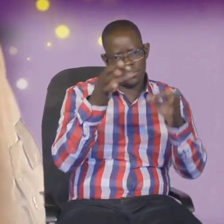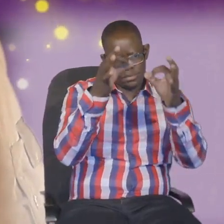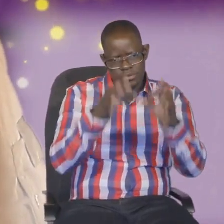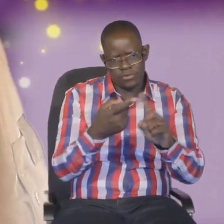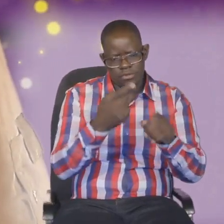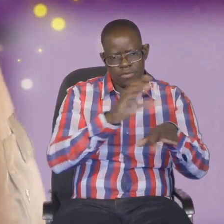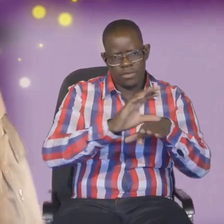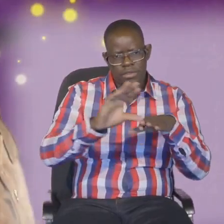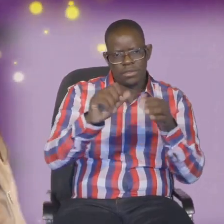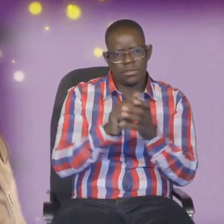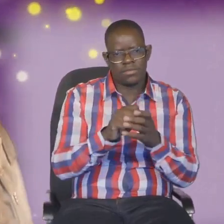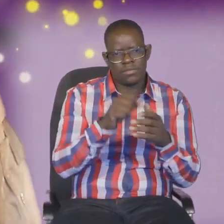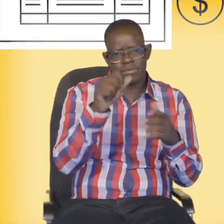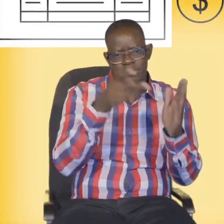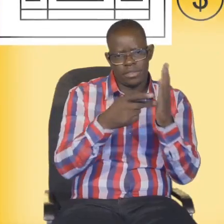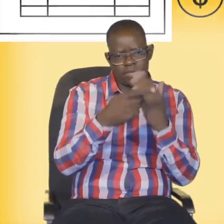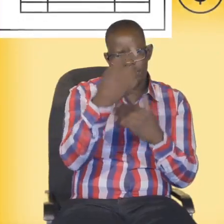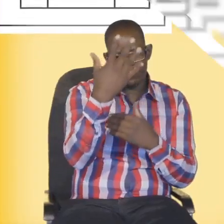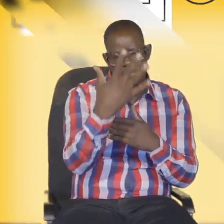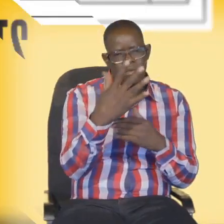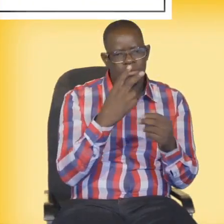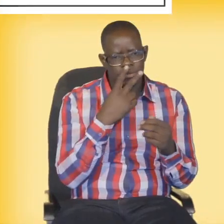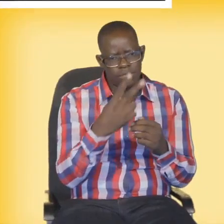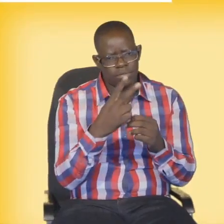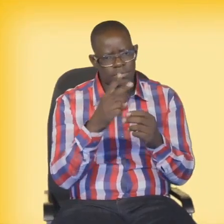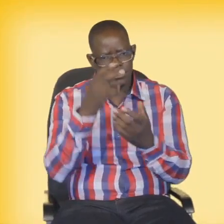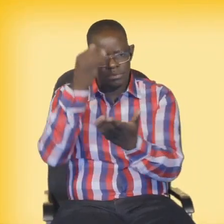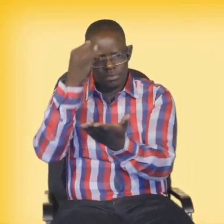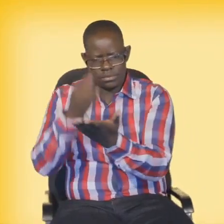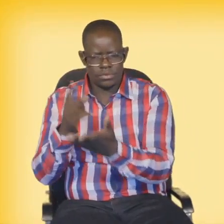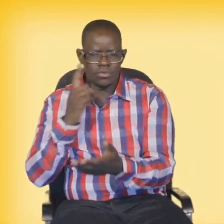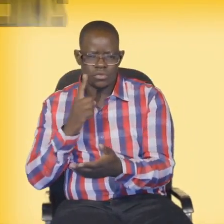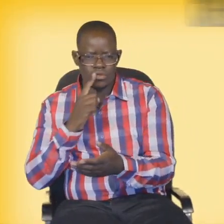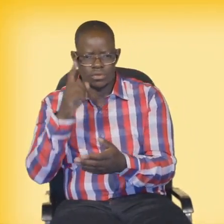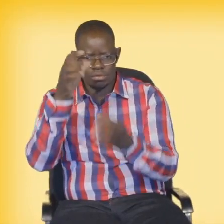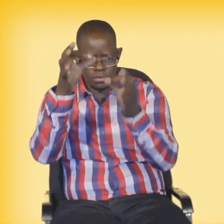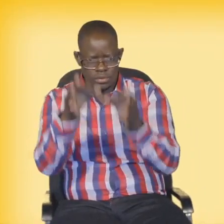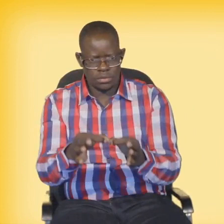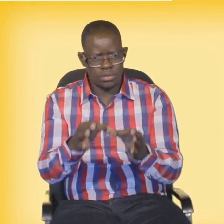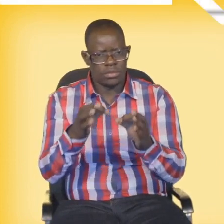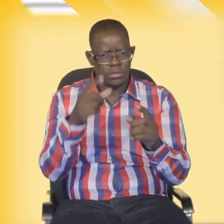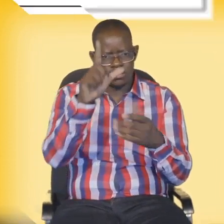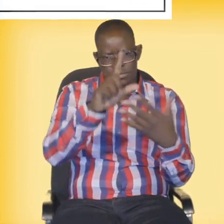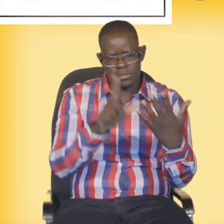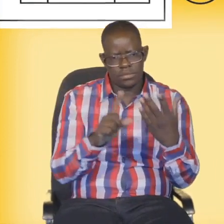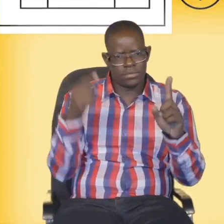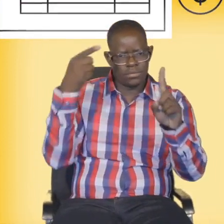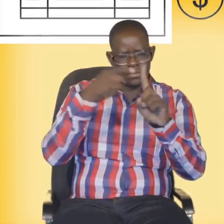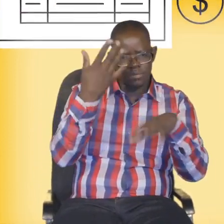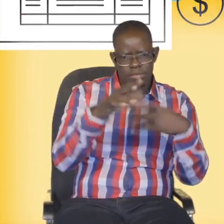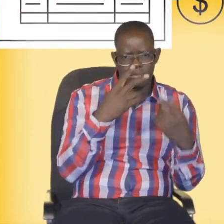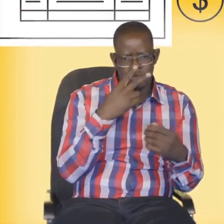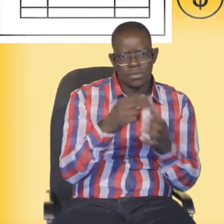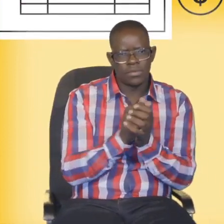from NAMCO. In program 5 today, we take a look at creditors control accounts. Our lesson objectives are that after watching